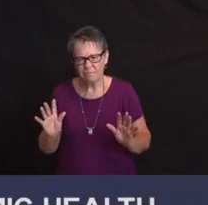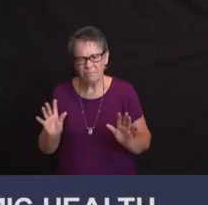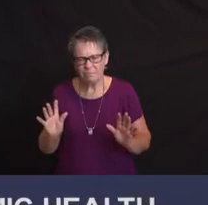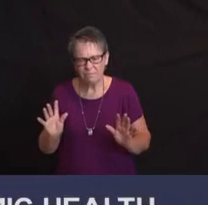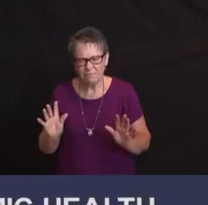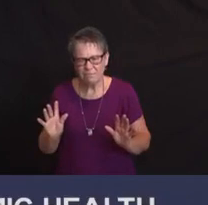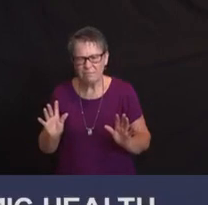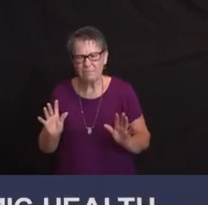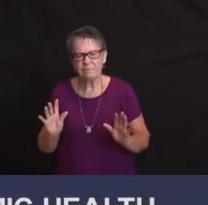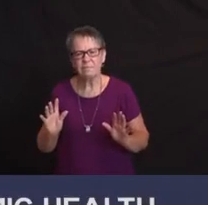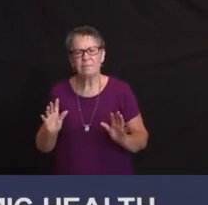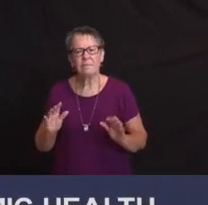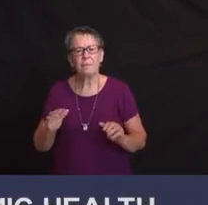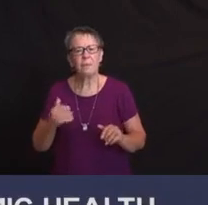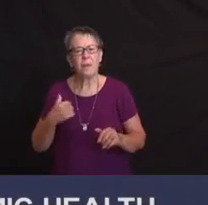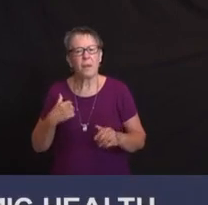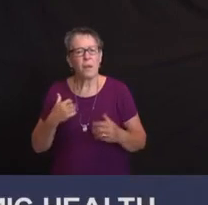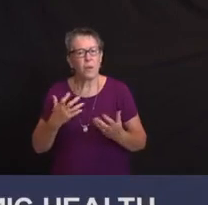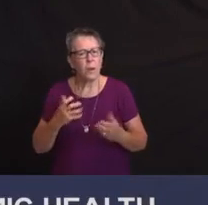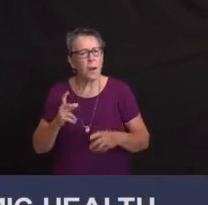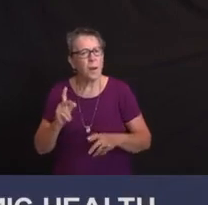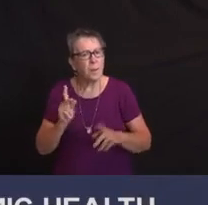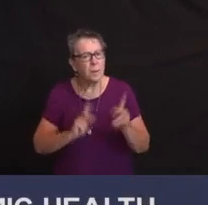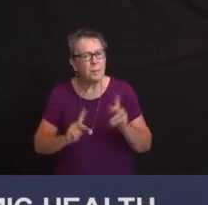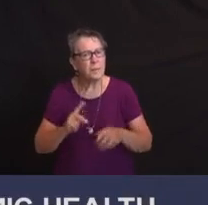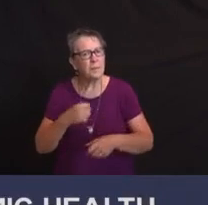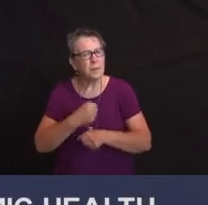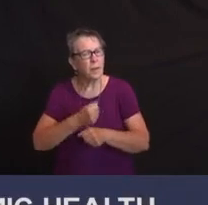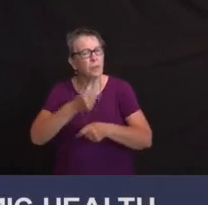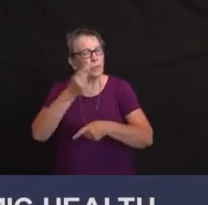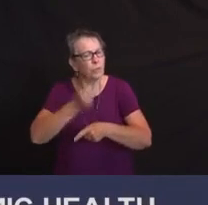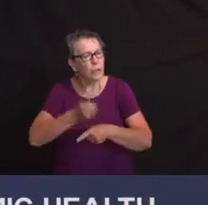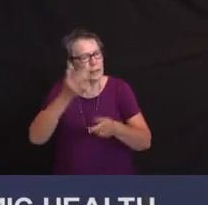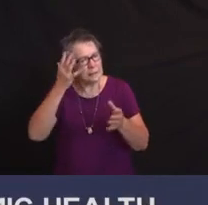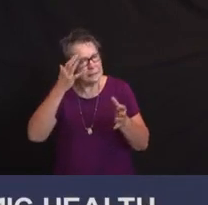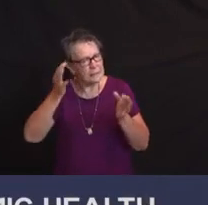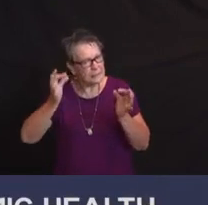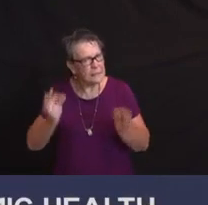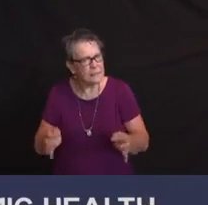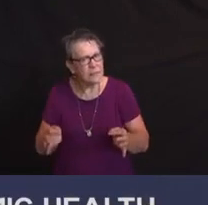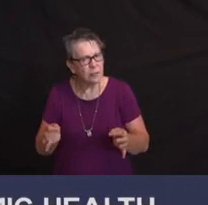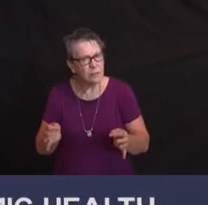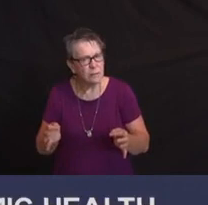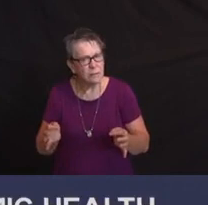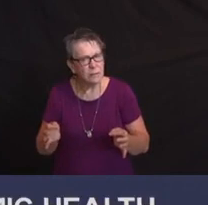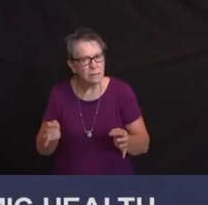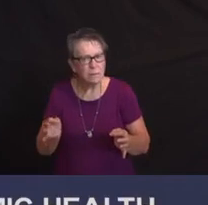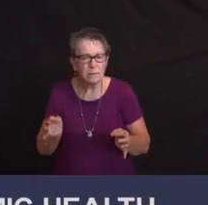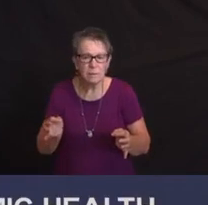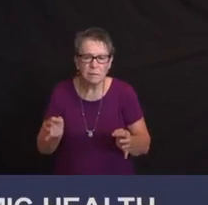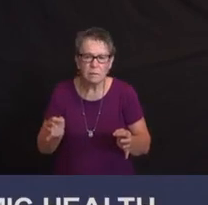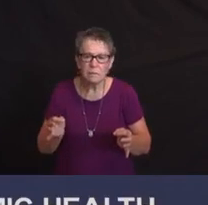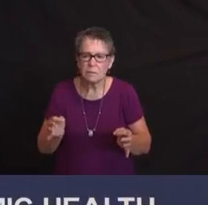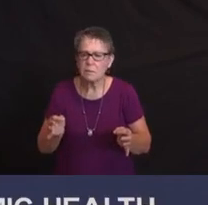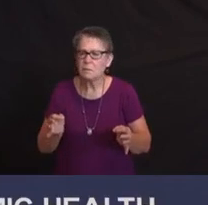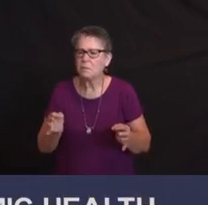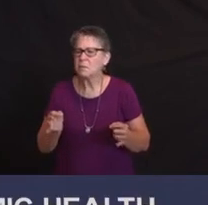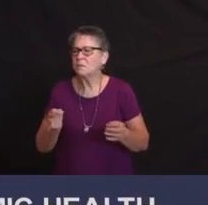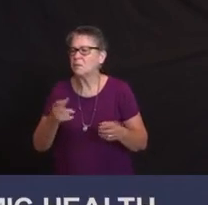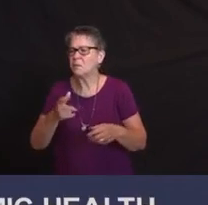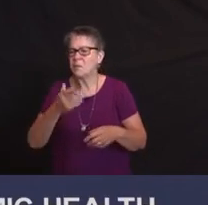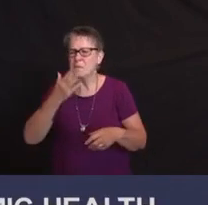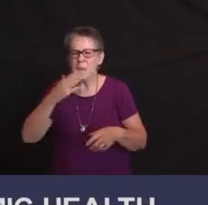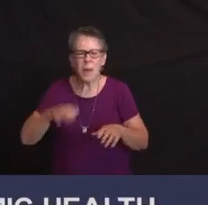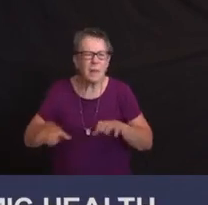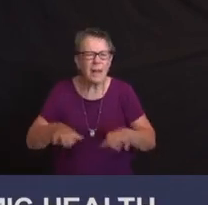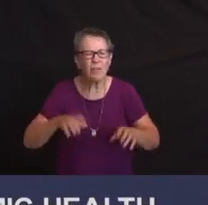irresponsible behavior, irresponsible words actions or words that are not based on fact, they have